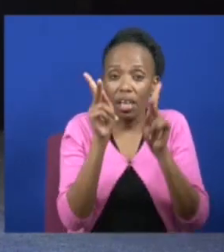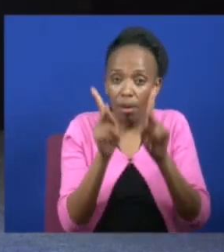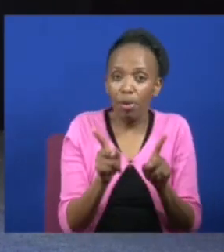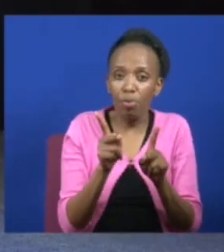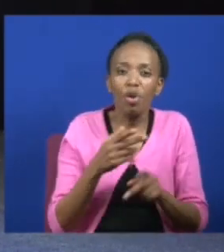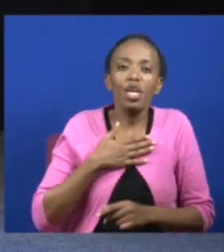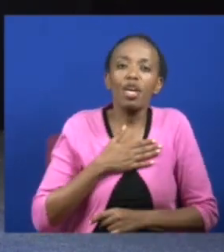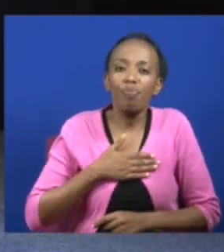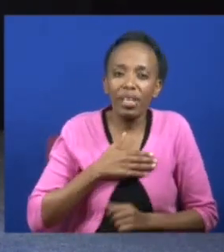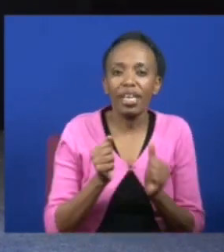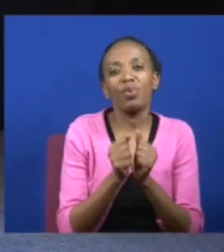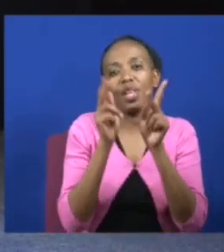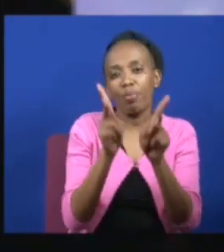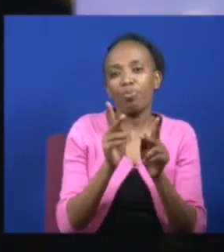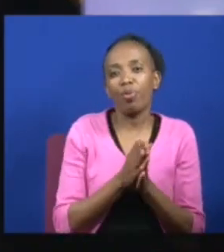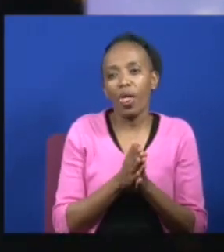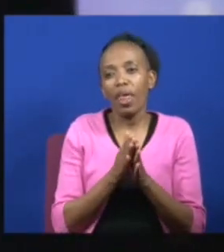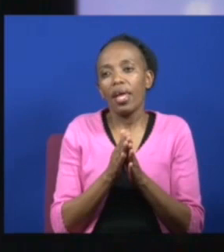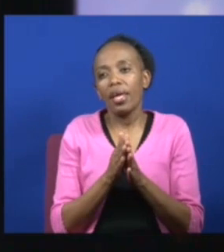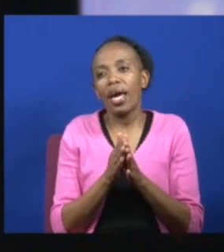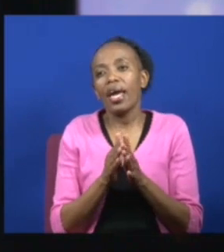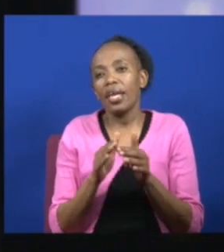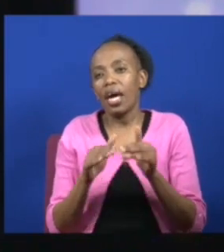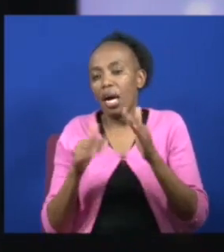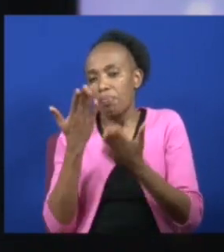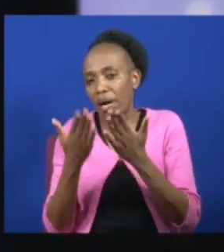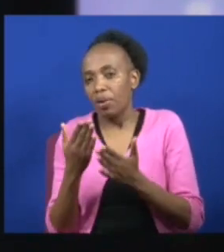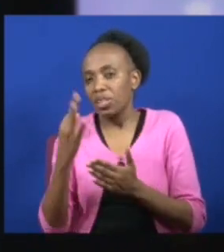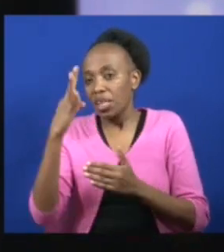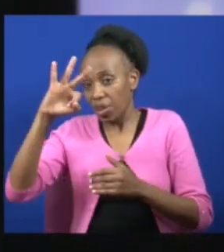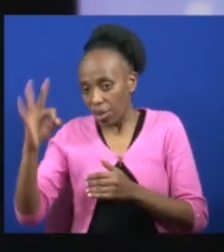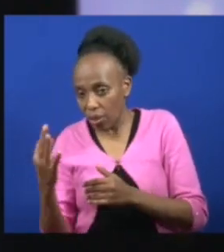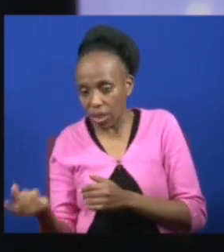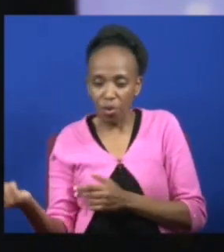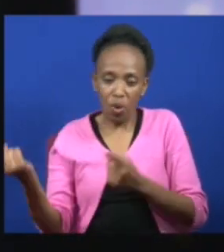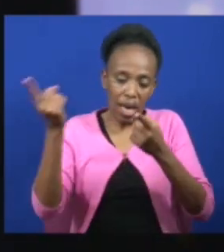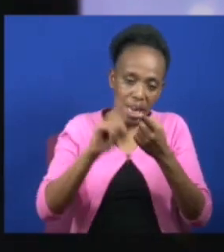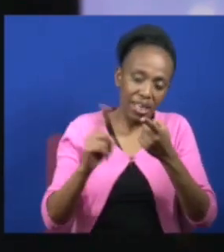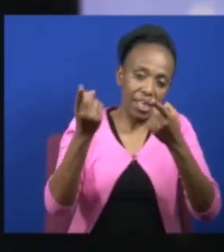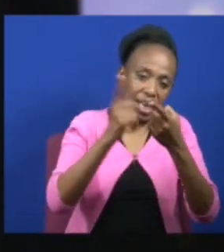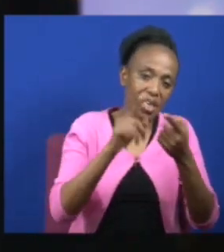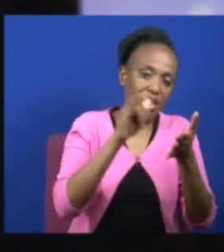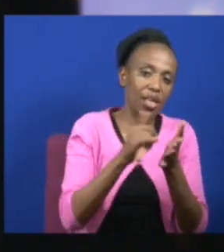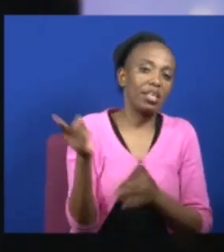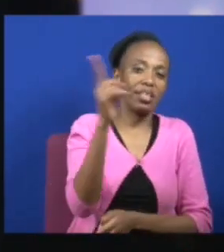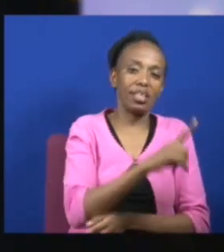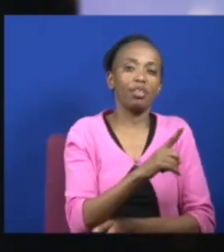He pleaded with them. And about 3,000 were added to their number that